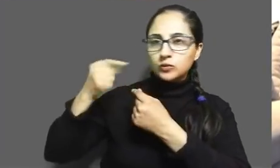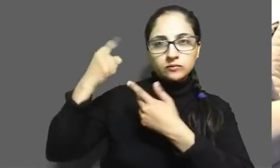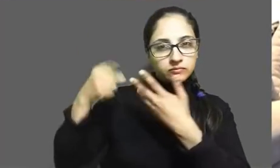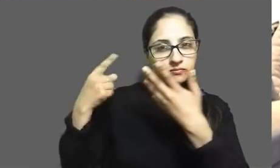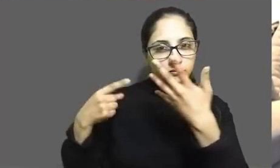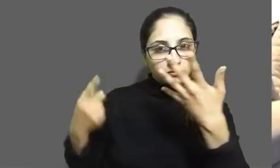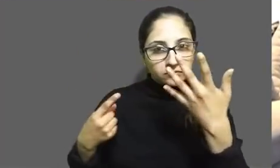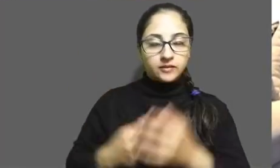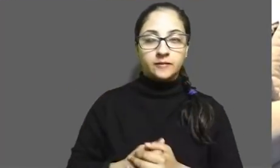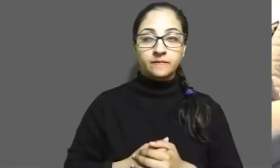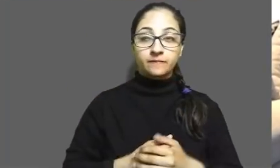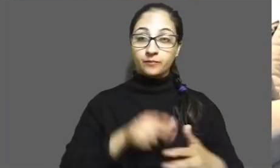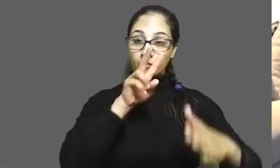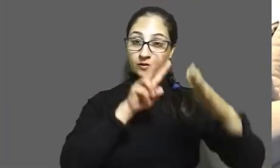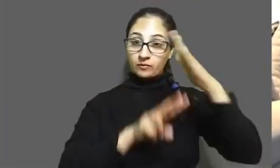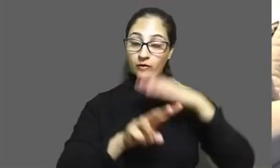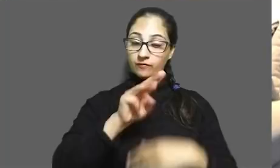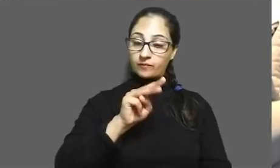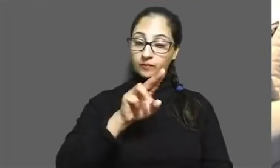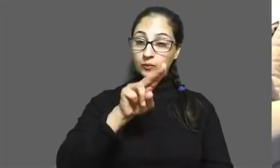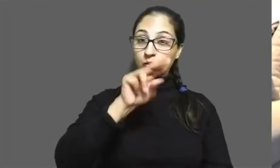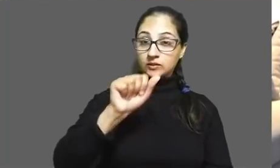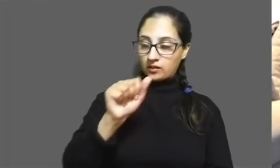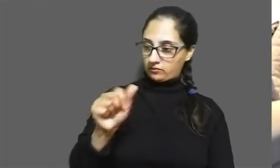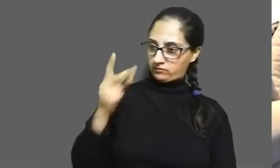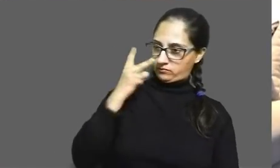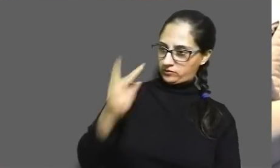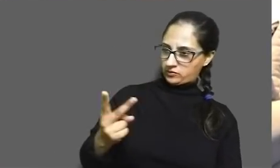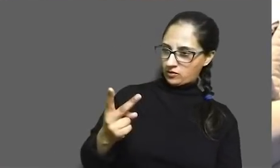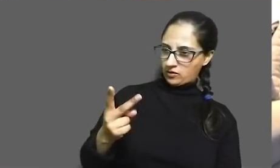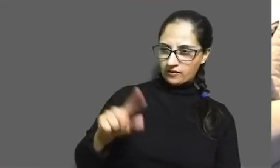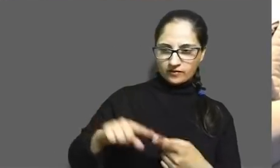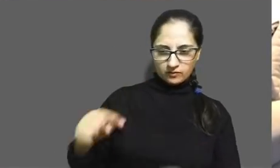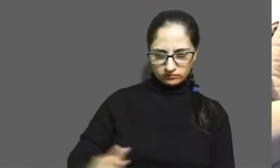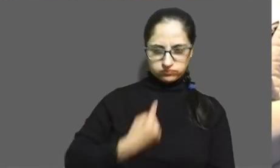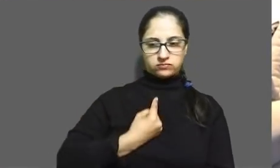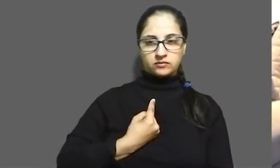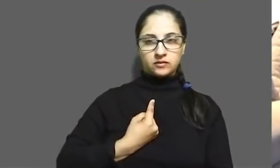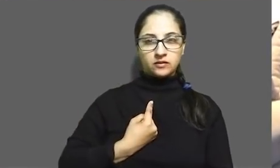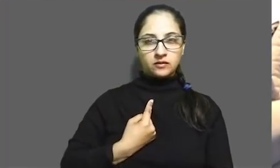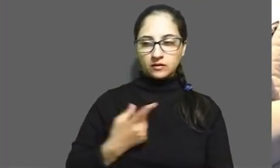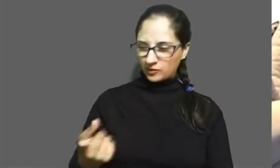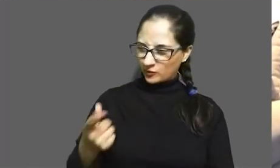and bring milk to you. I want to rub your little foot," and so on.